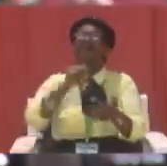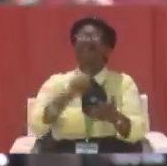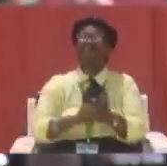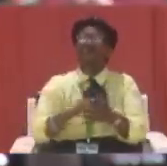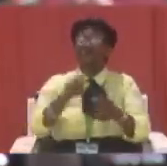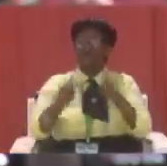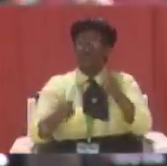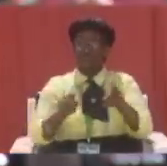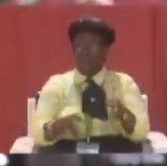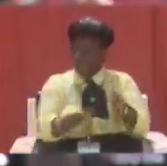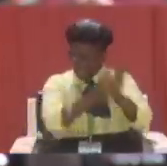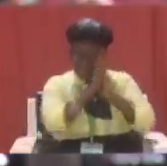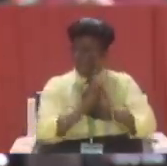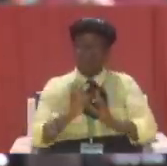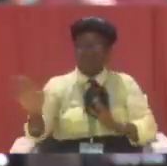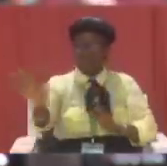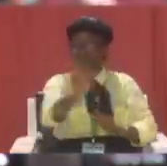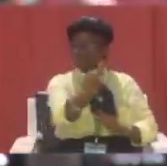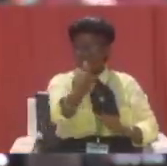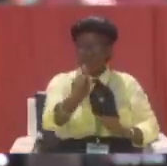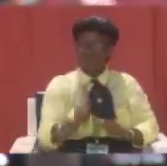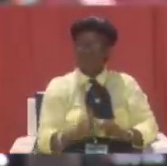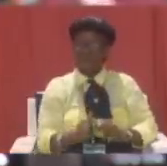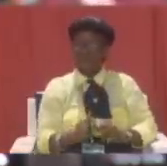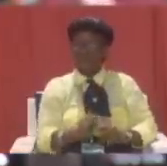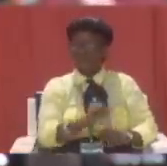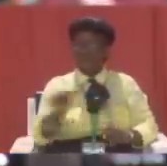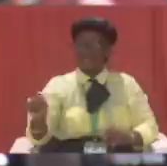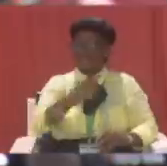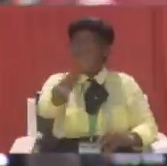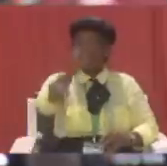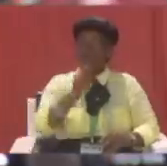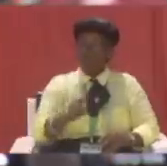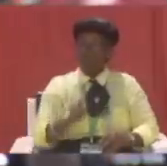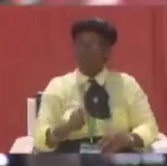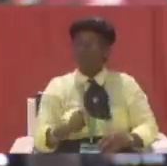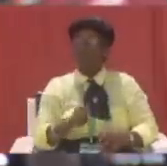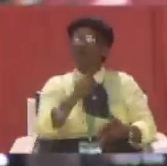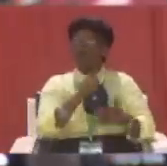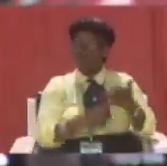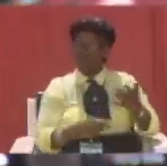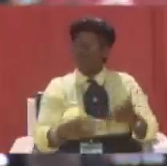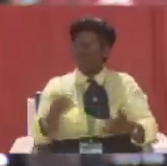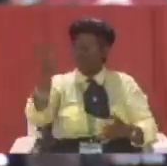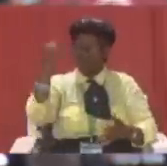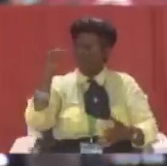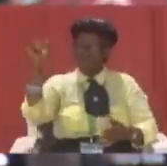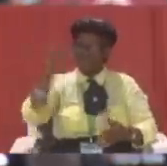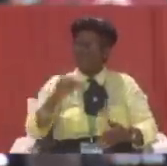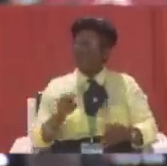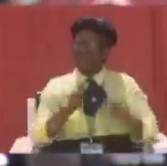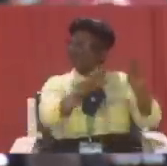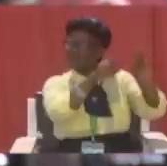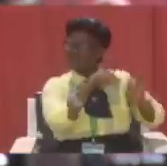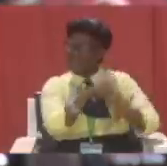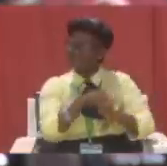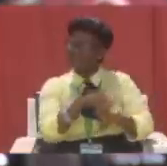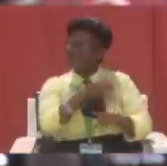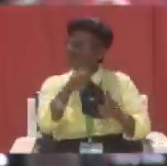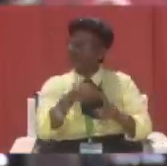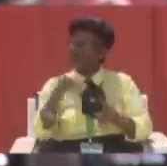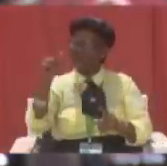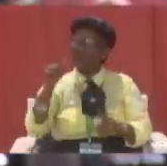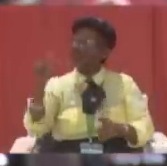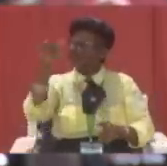question, what were they looking at when he was killing them? It was